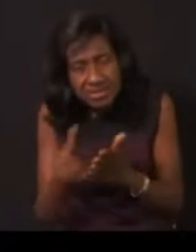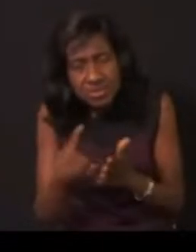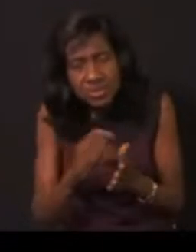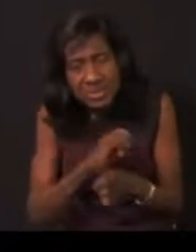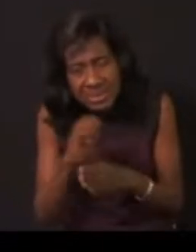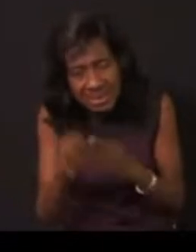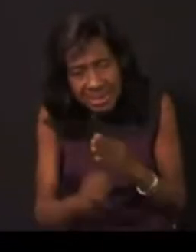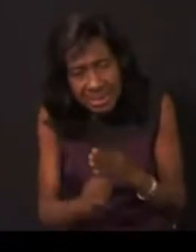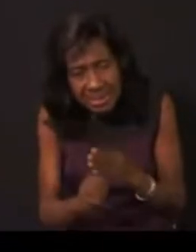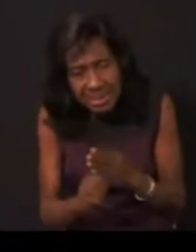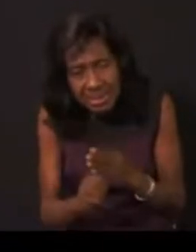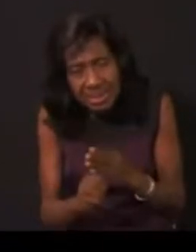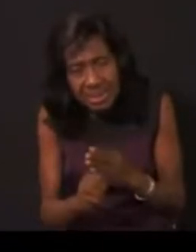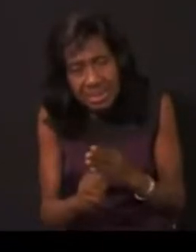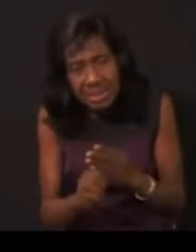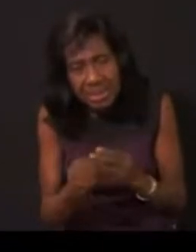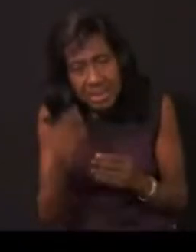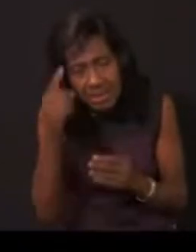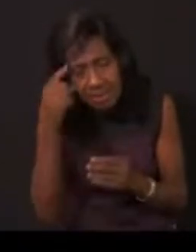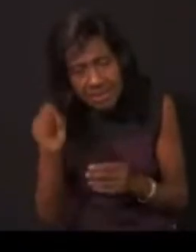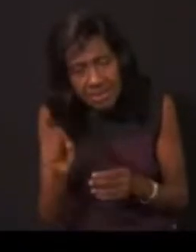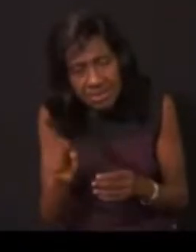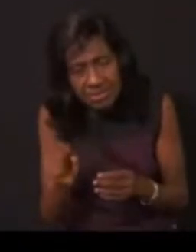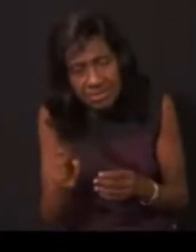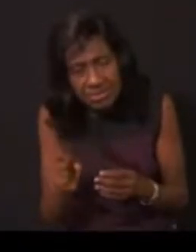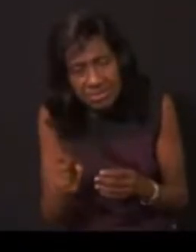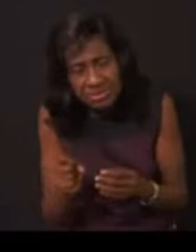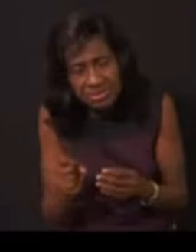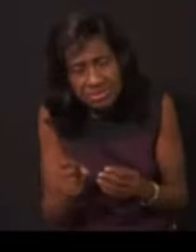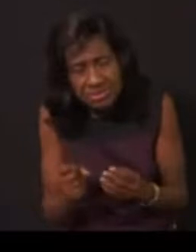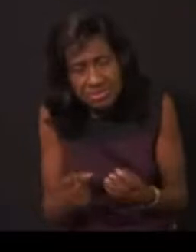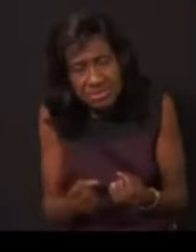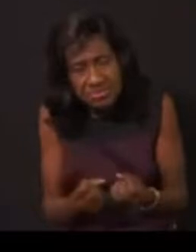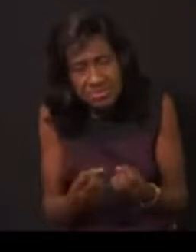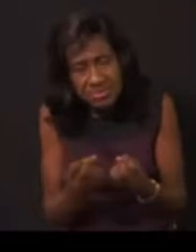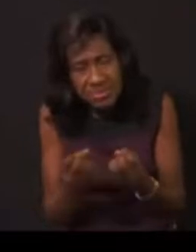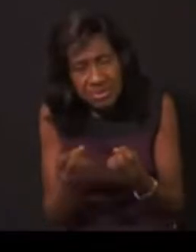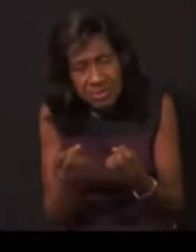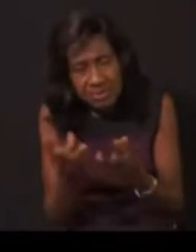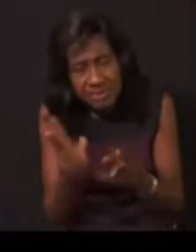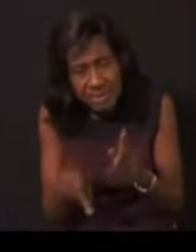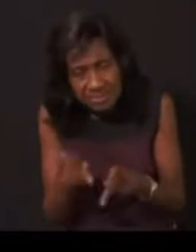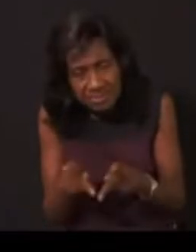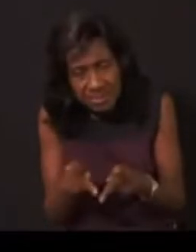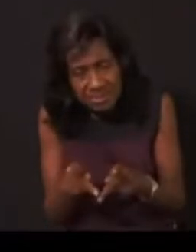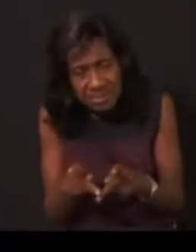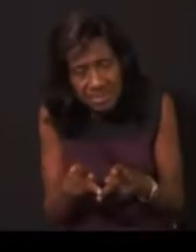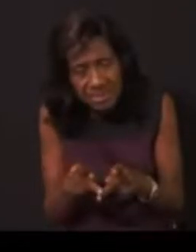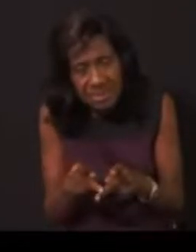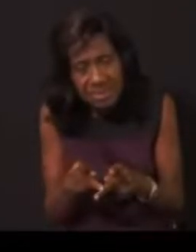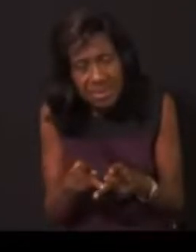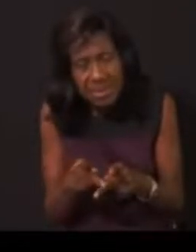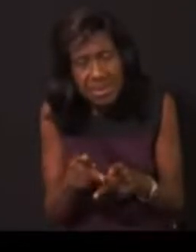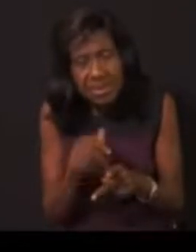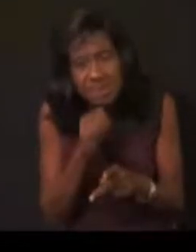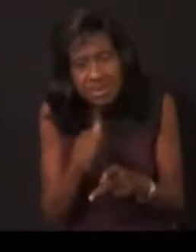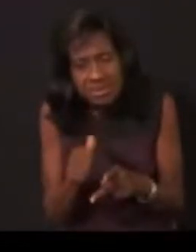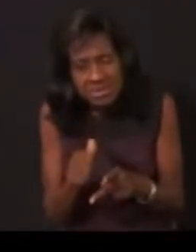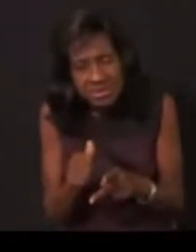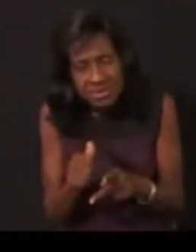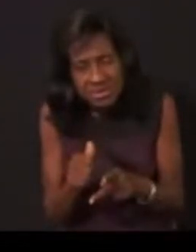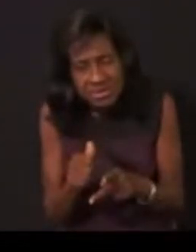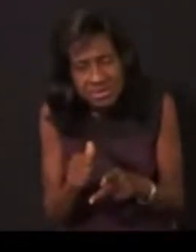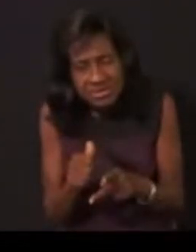where because of the growing numbers, people have not had the types of contact, the type of telephone response that